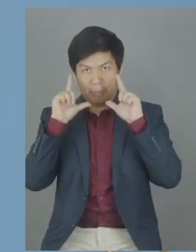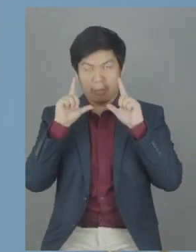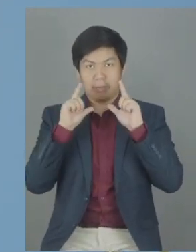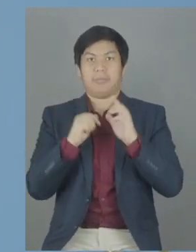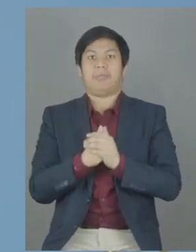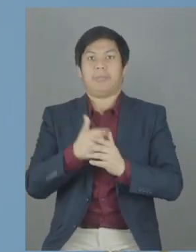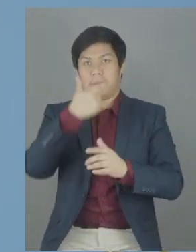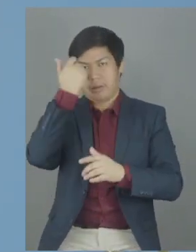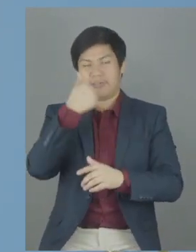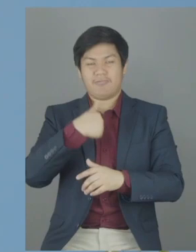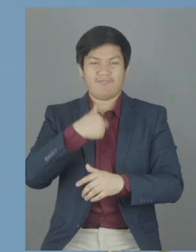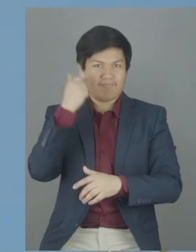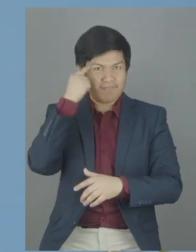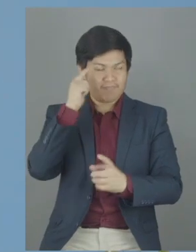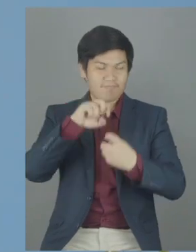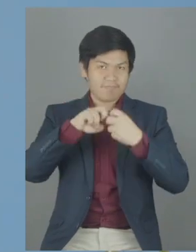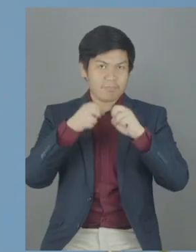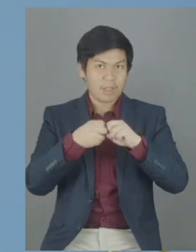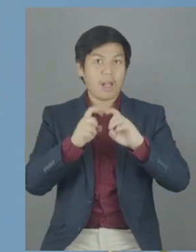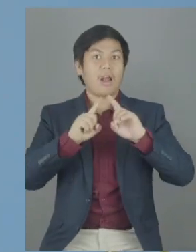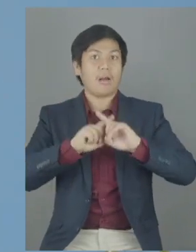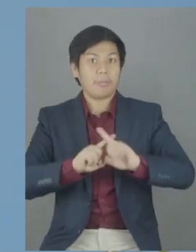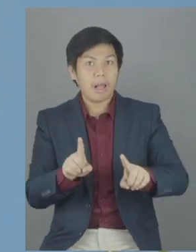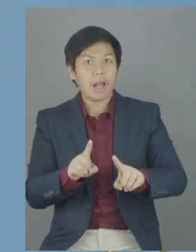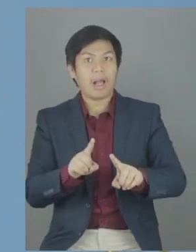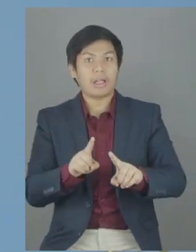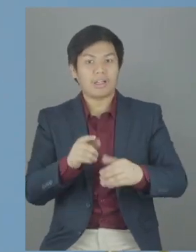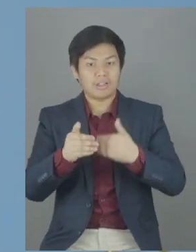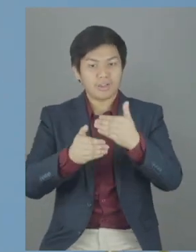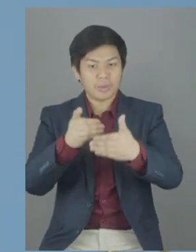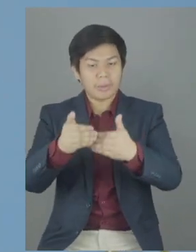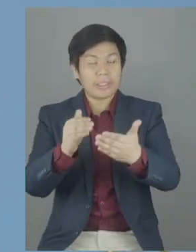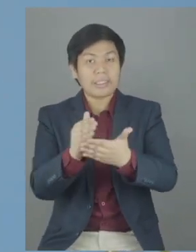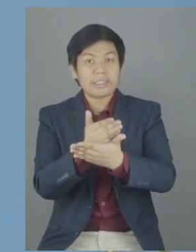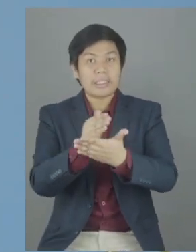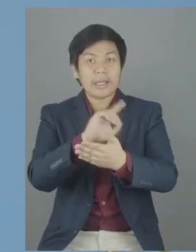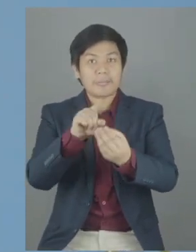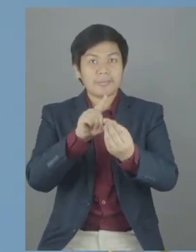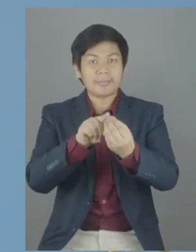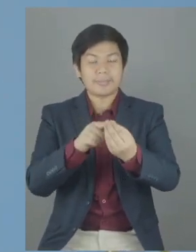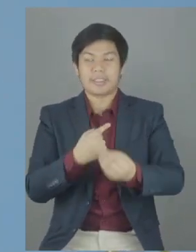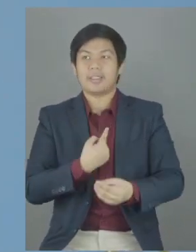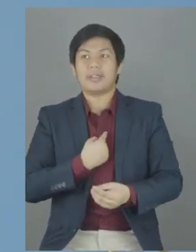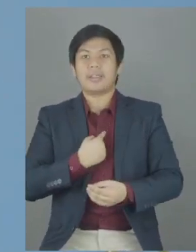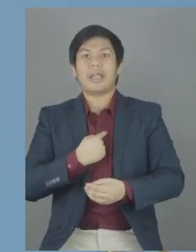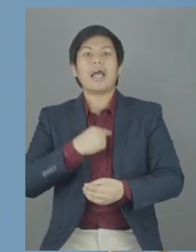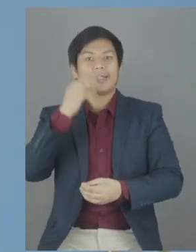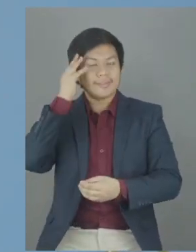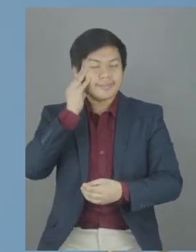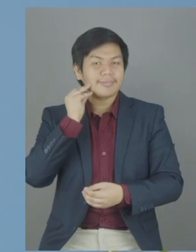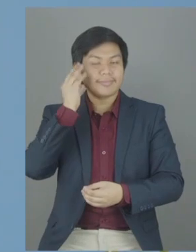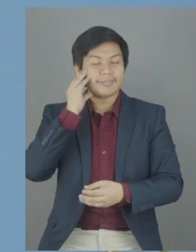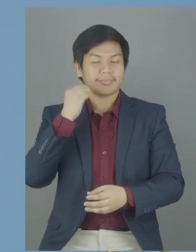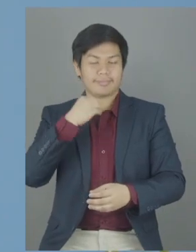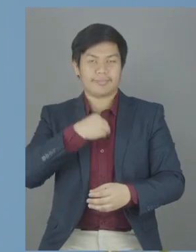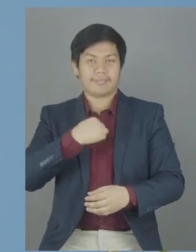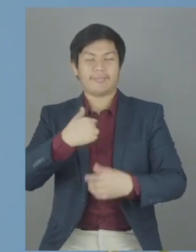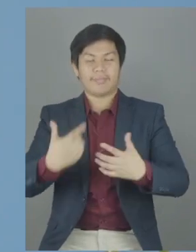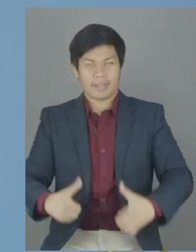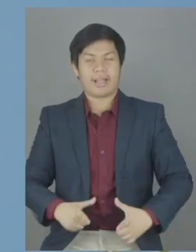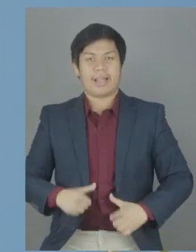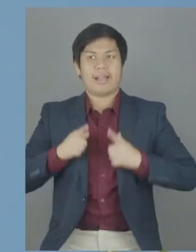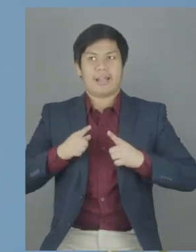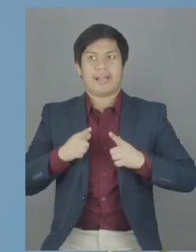condition. But through time, I was able to share more about myself and my experiences in life, and I